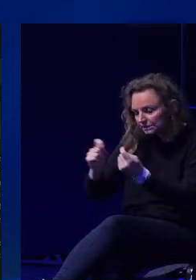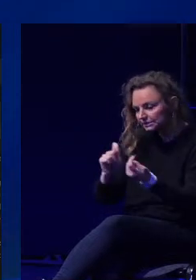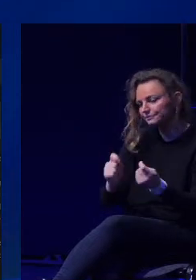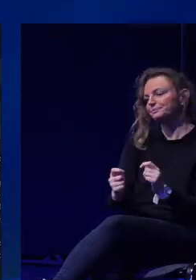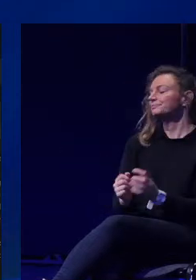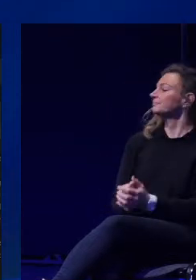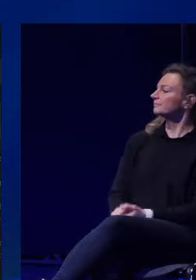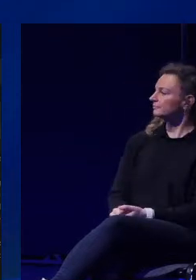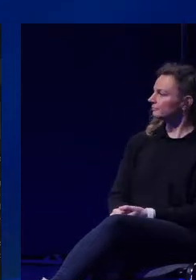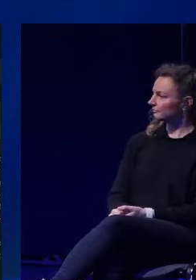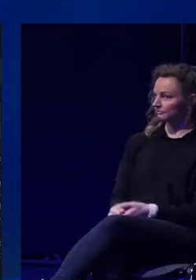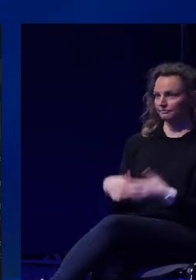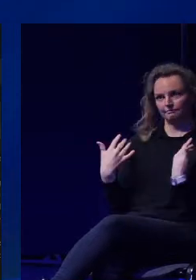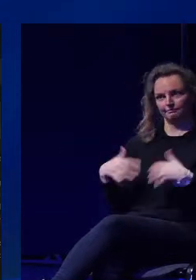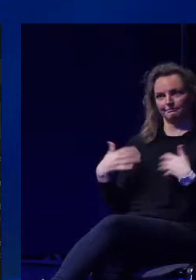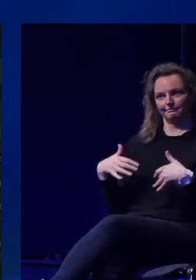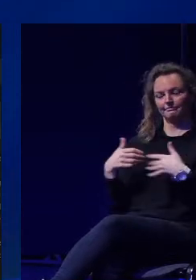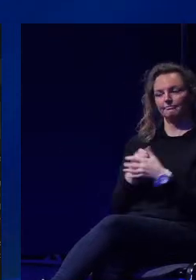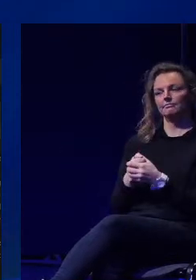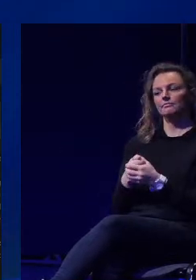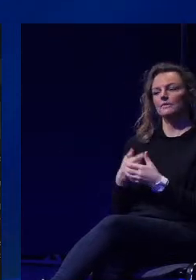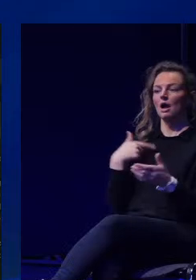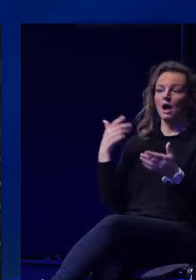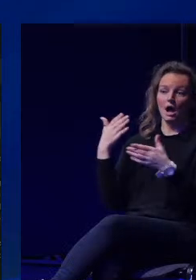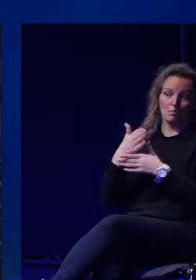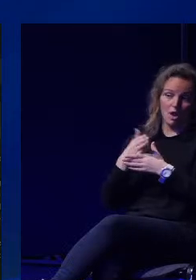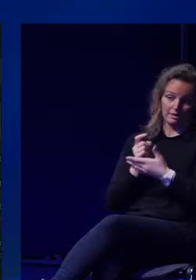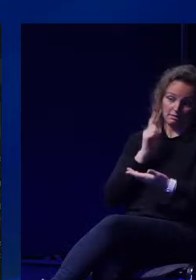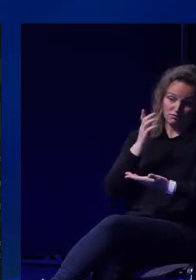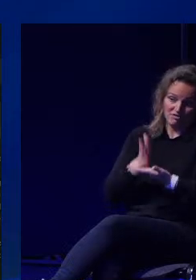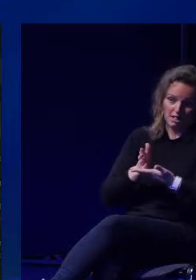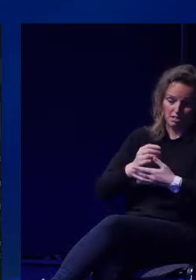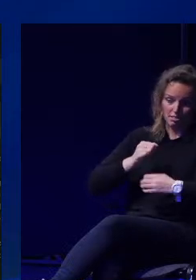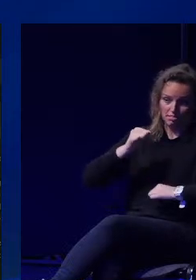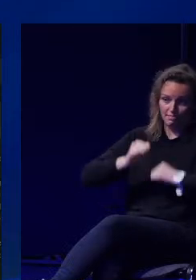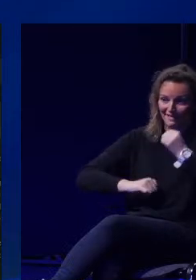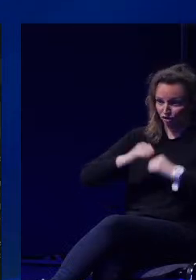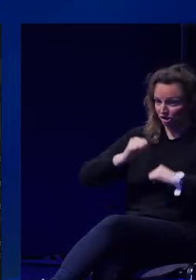Which is great. So I'm working in Unreal Engine